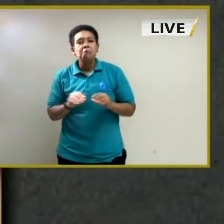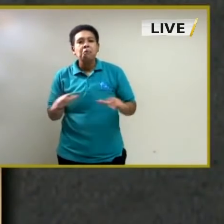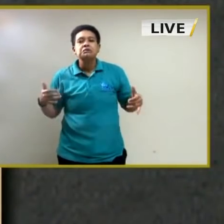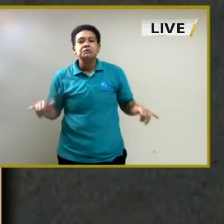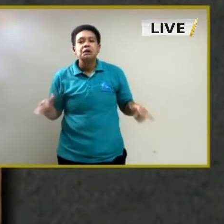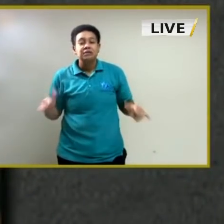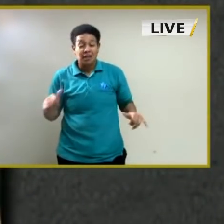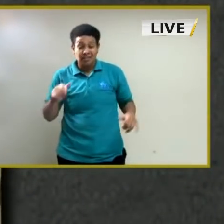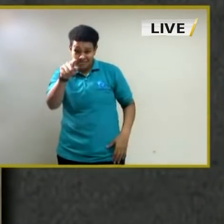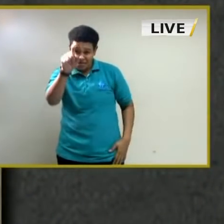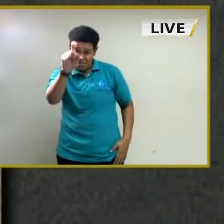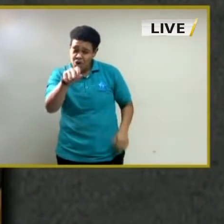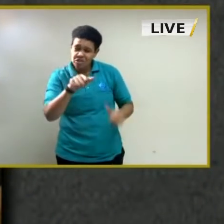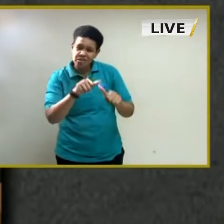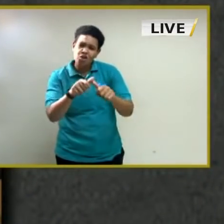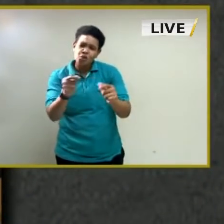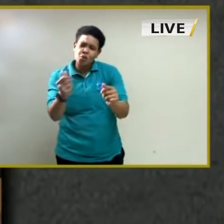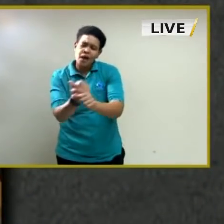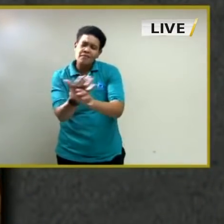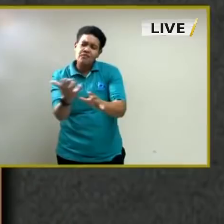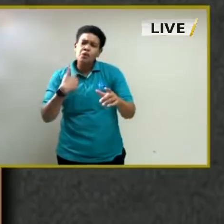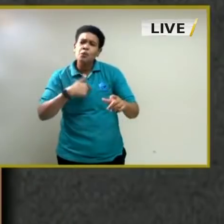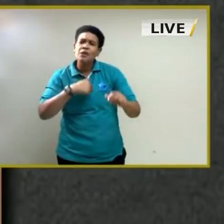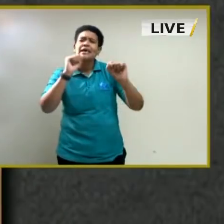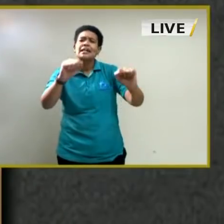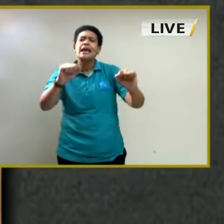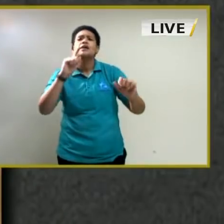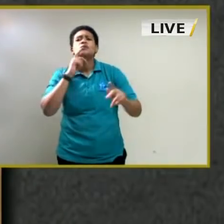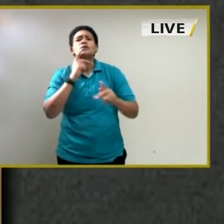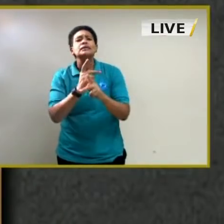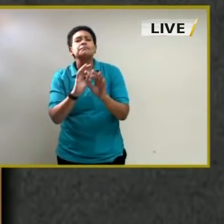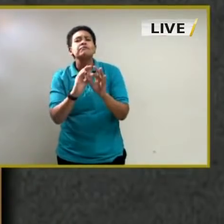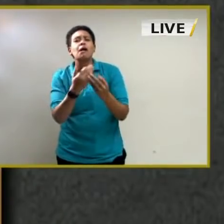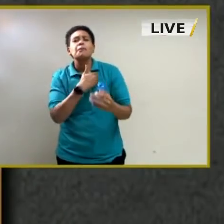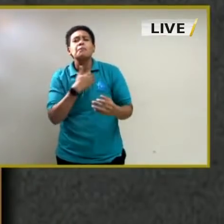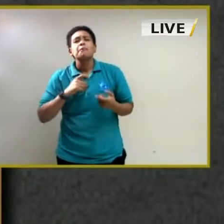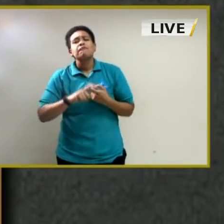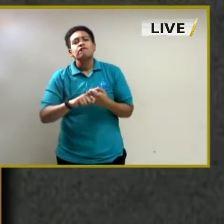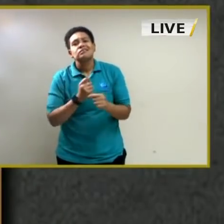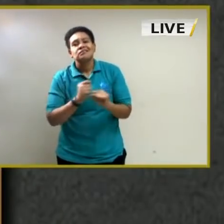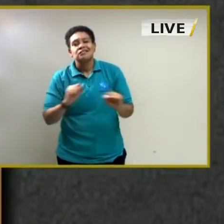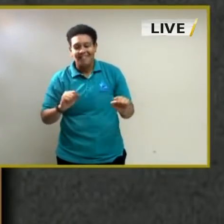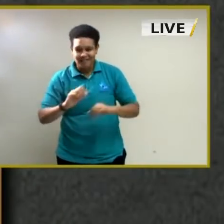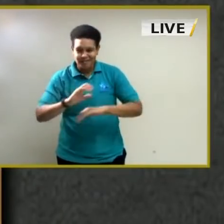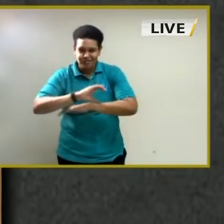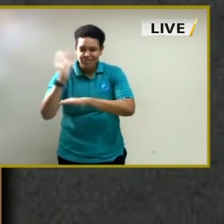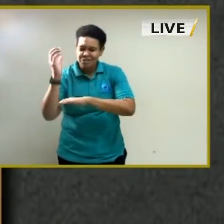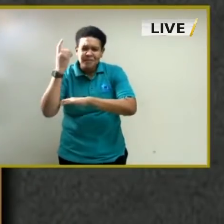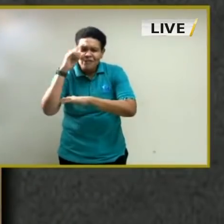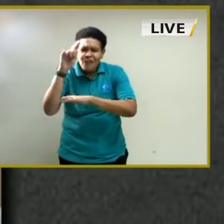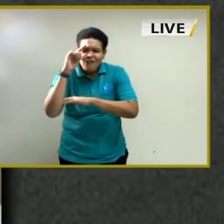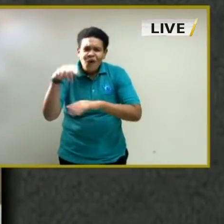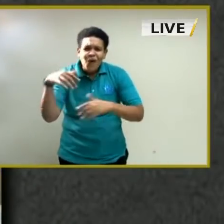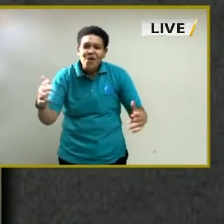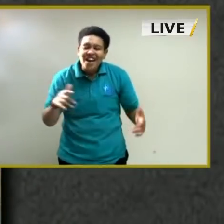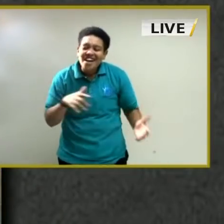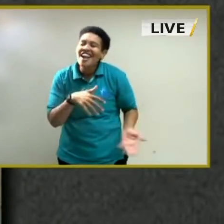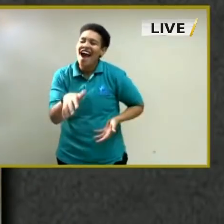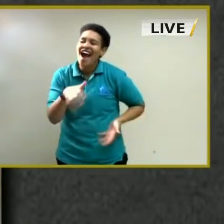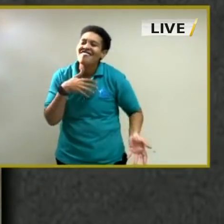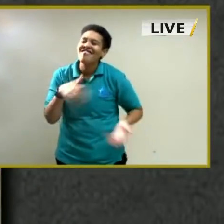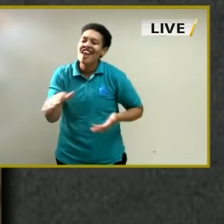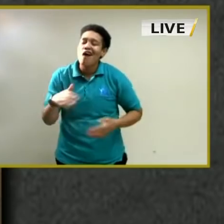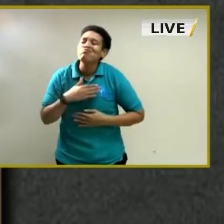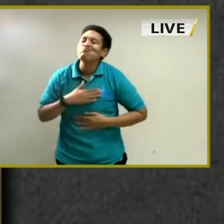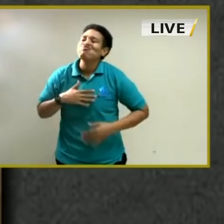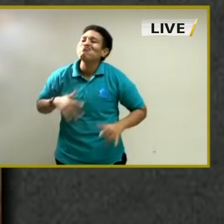we must continue to do all we can to keep our loved ones safe. Christmas is the season for having good laughs at the dinner table,